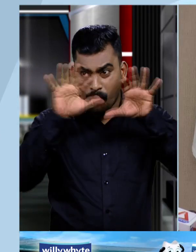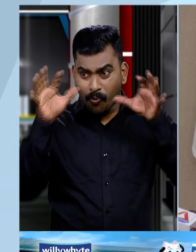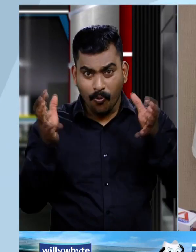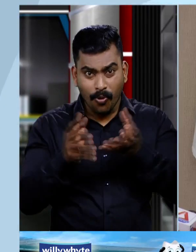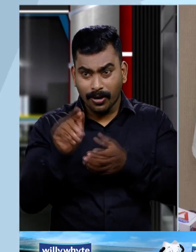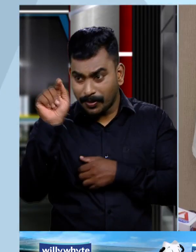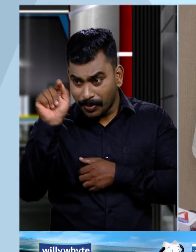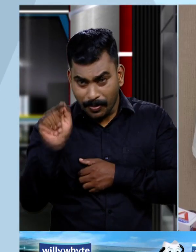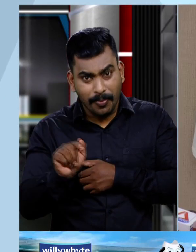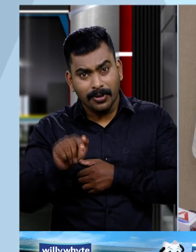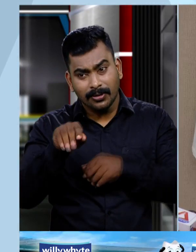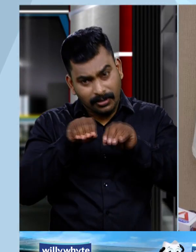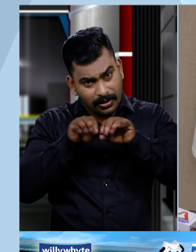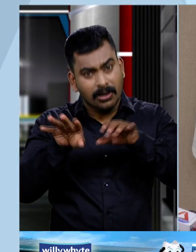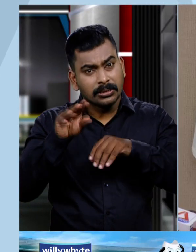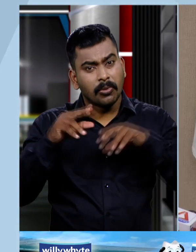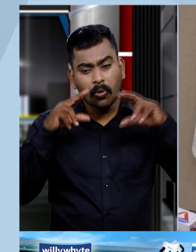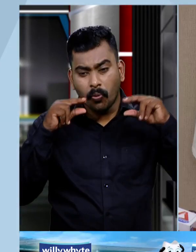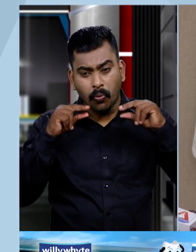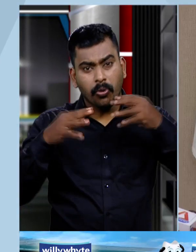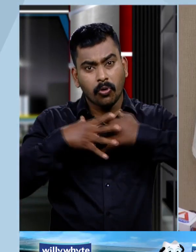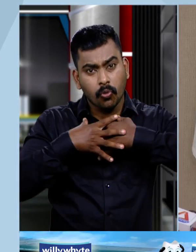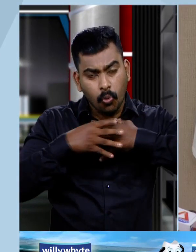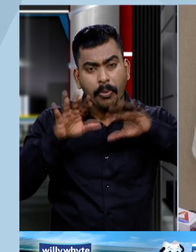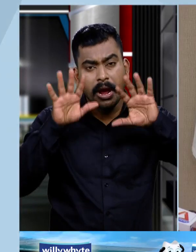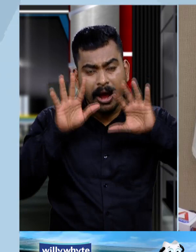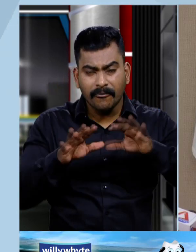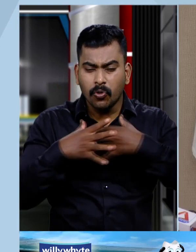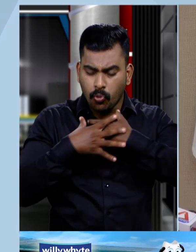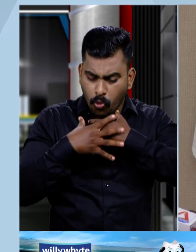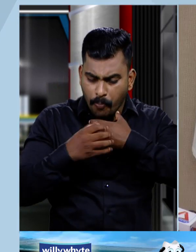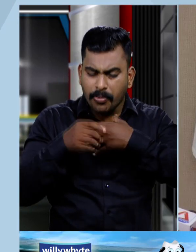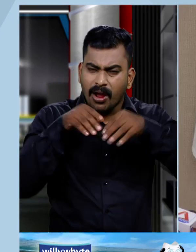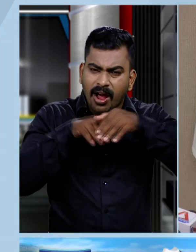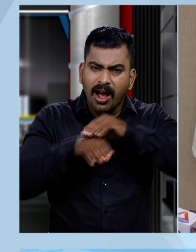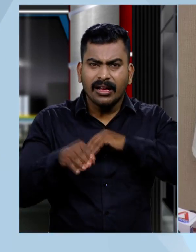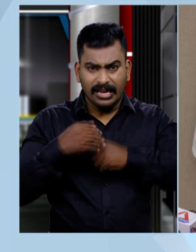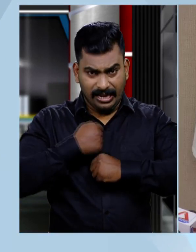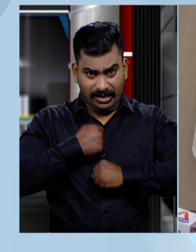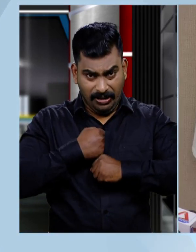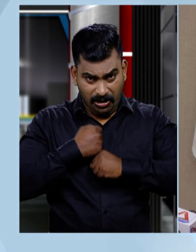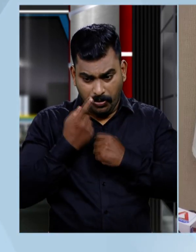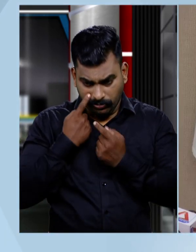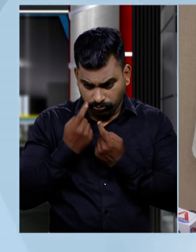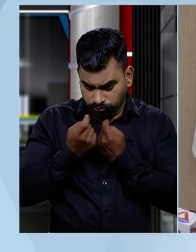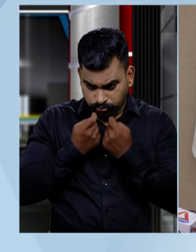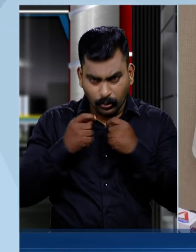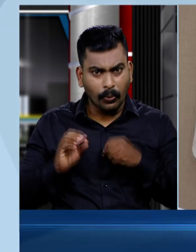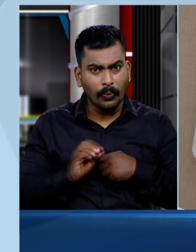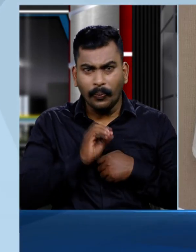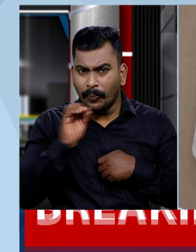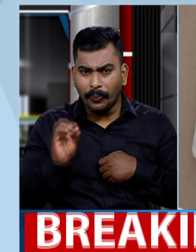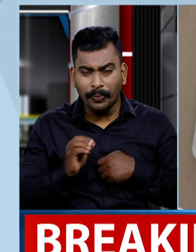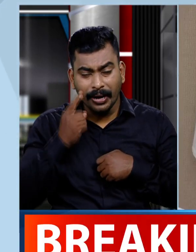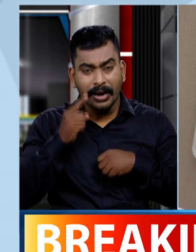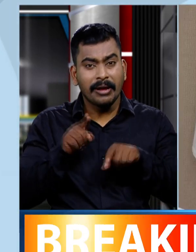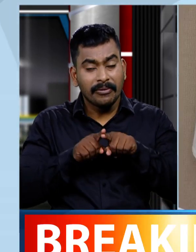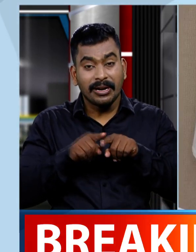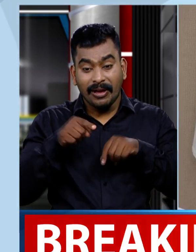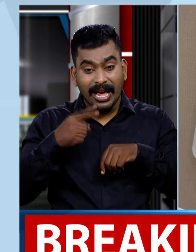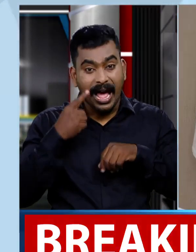these compulsive critics, they have only one habit, whenever they don't have any major issue,